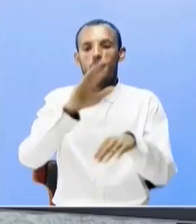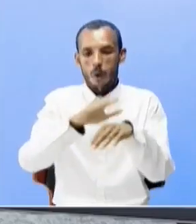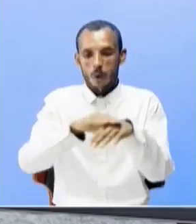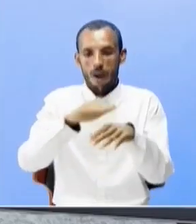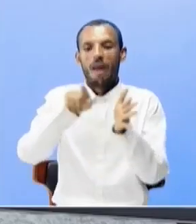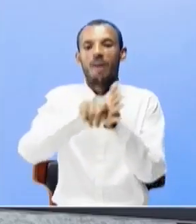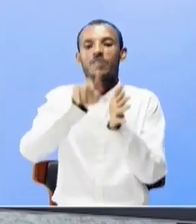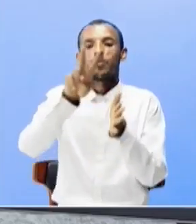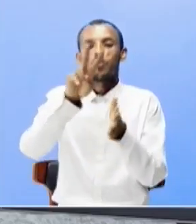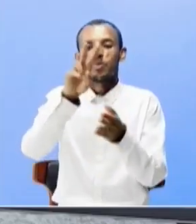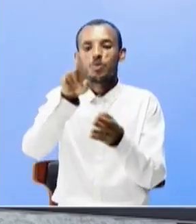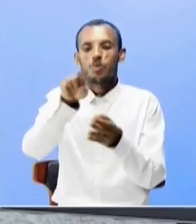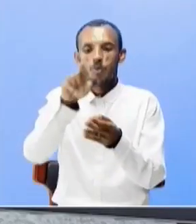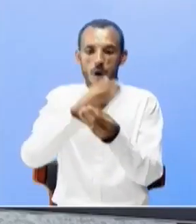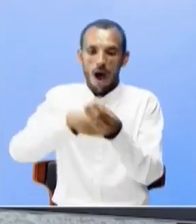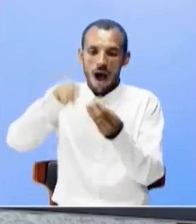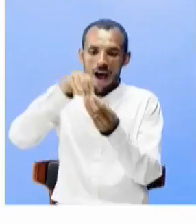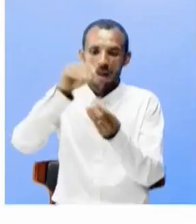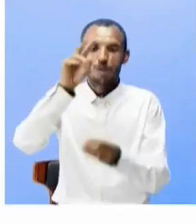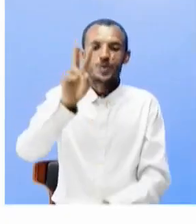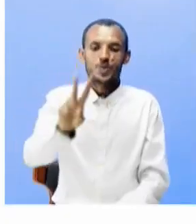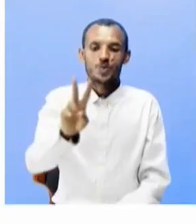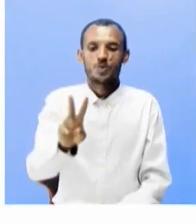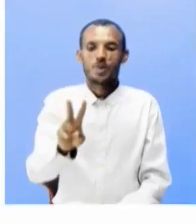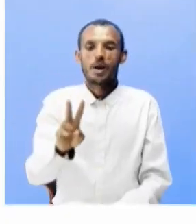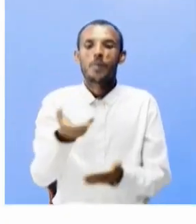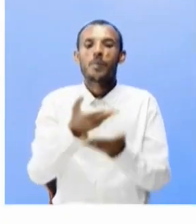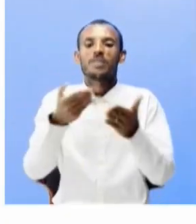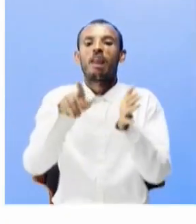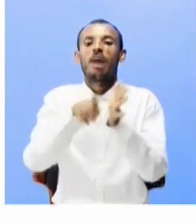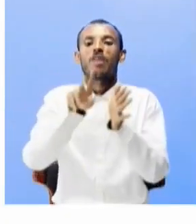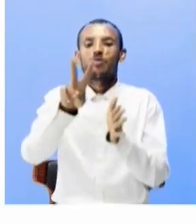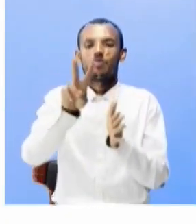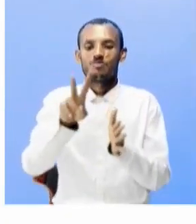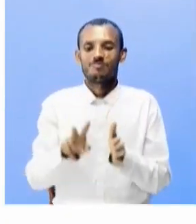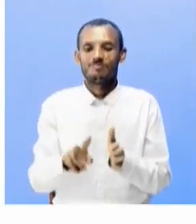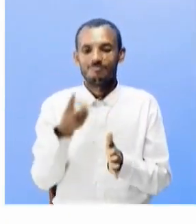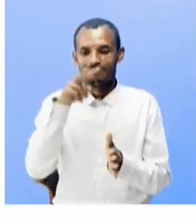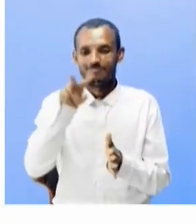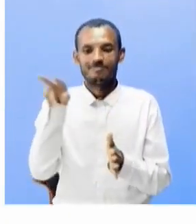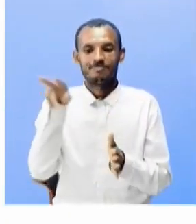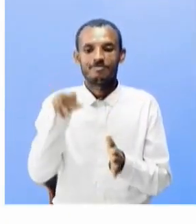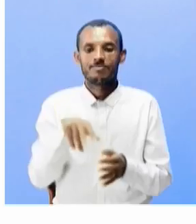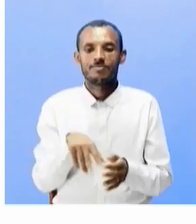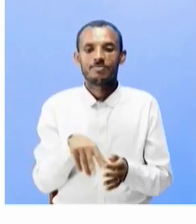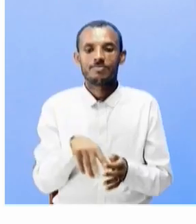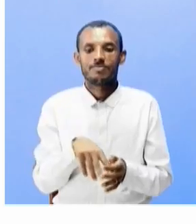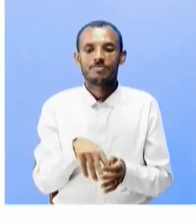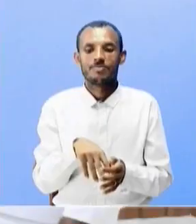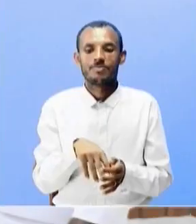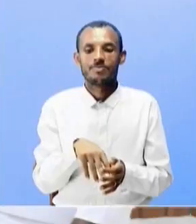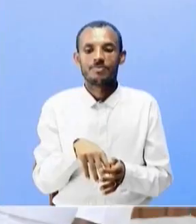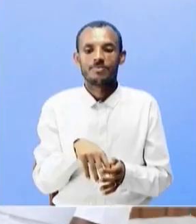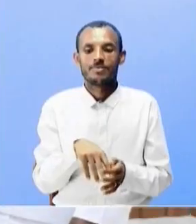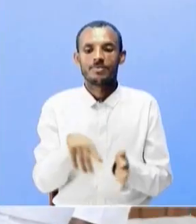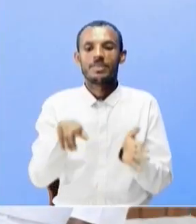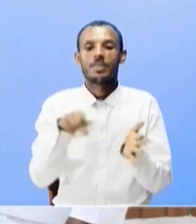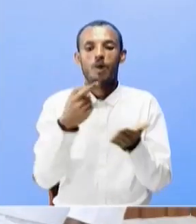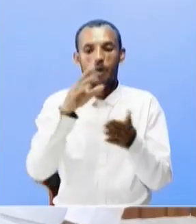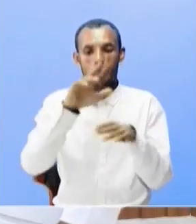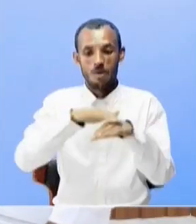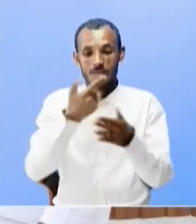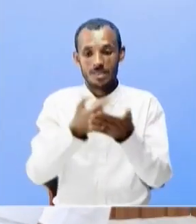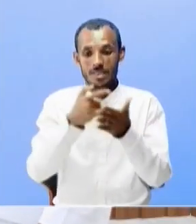-2, you add 2. So, where is -2? -2 is here. On this